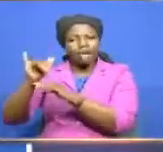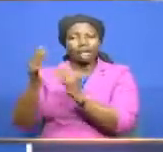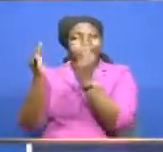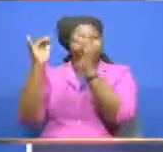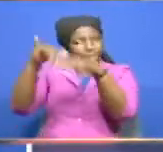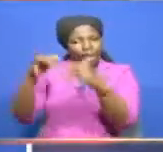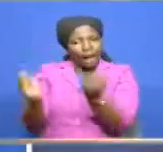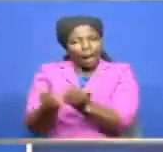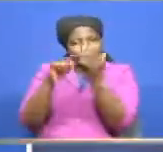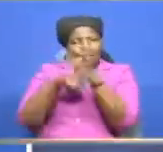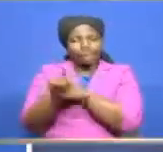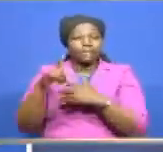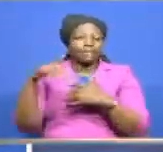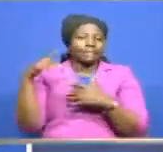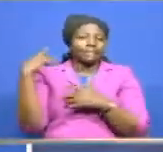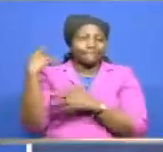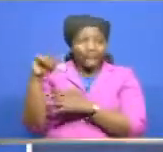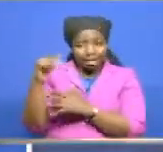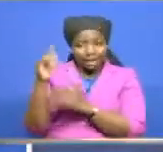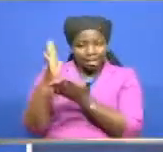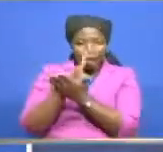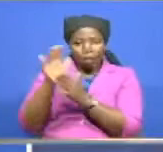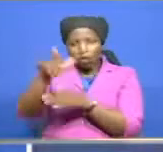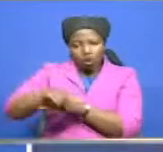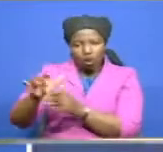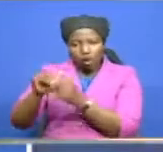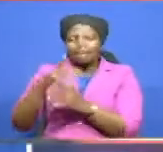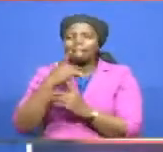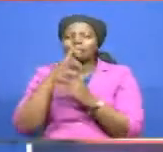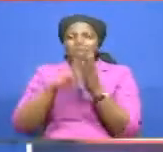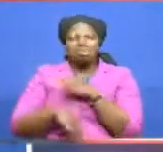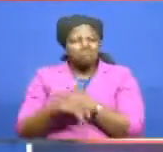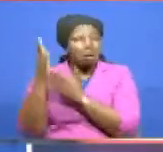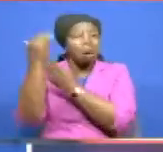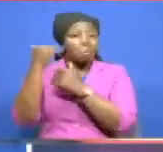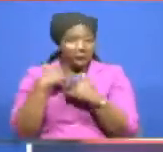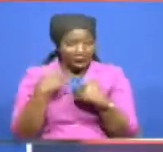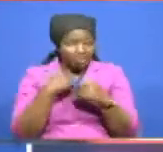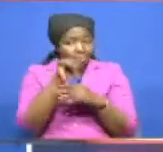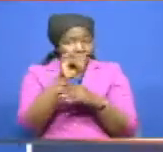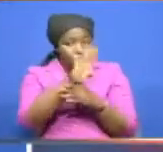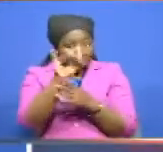of local leaders saying that they are hopeful that the BBI will address perennial